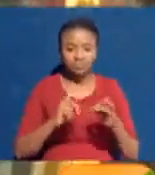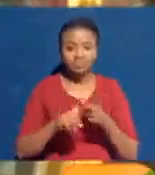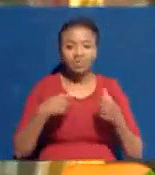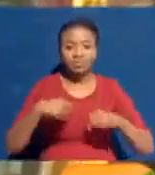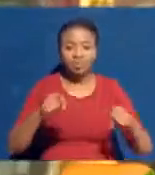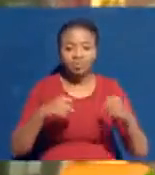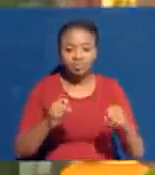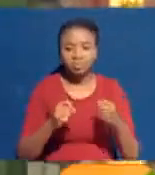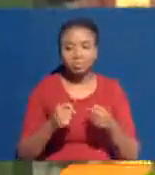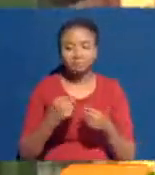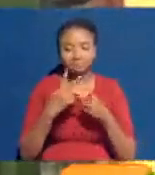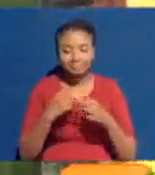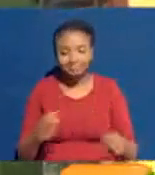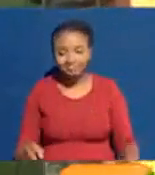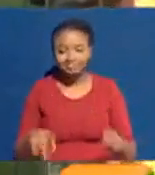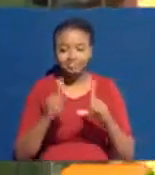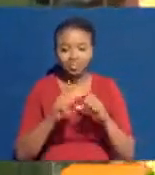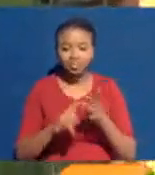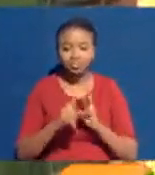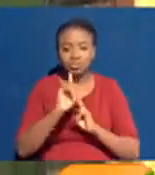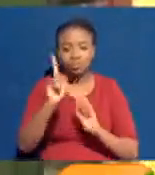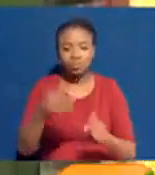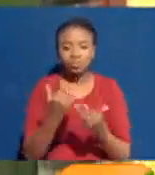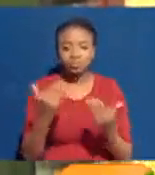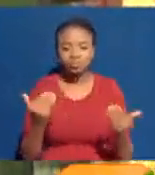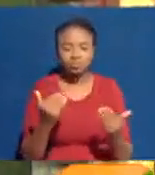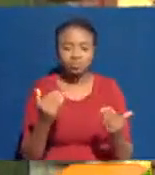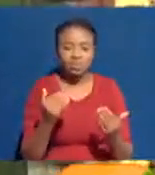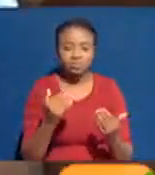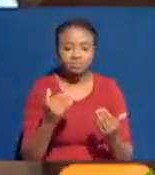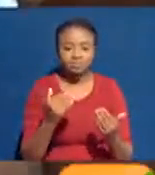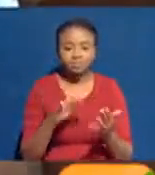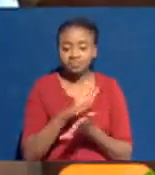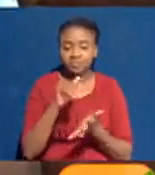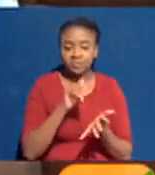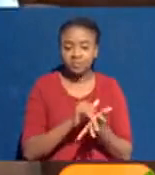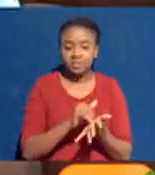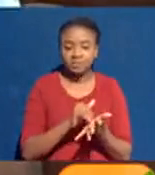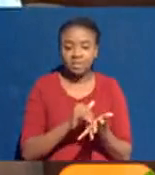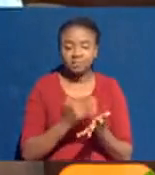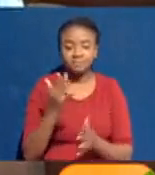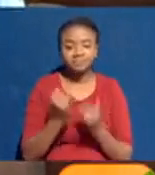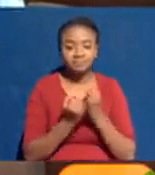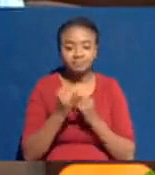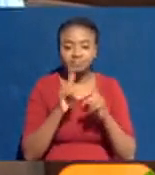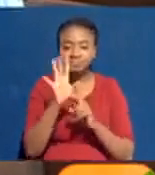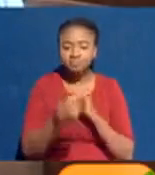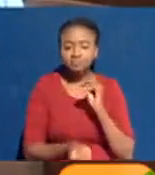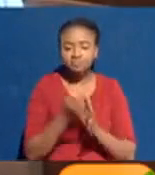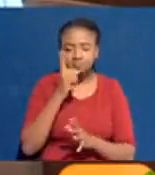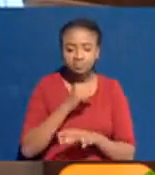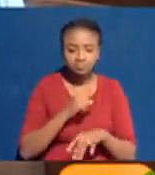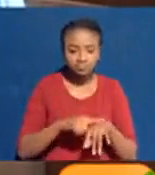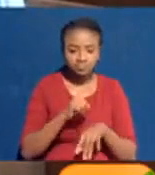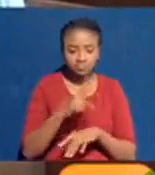Friday, and a visit to the Kisumu Children's Remand Center on Saturday. Ramogi TV was officially launched in